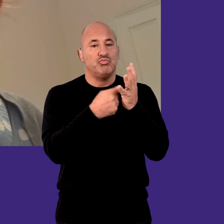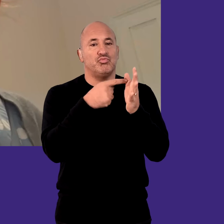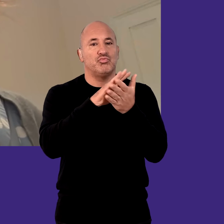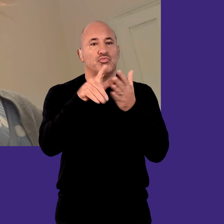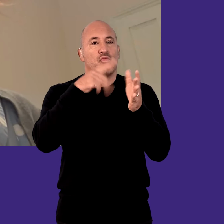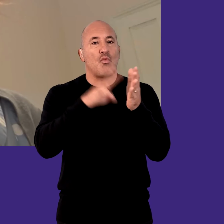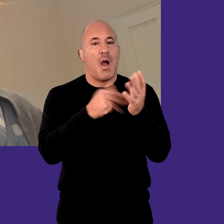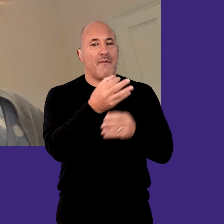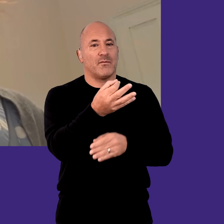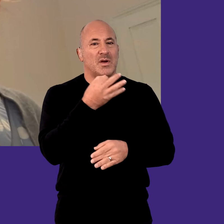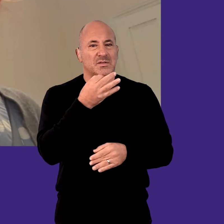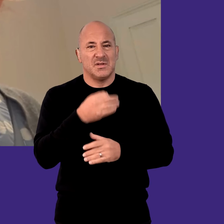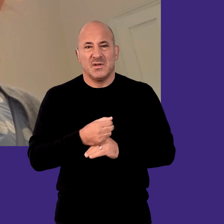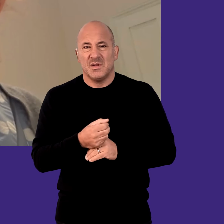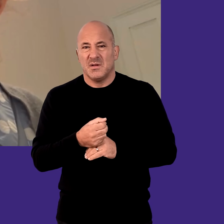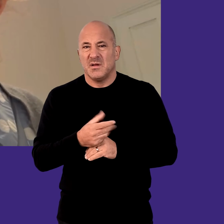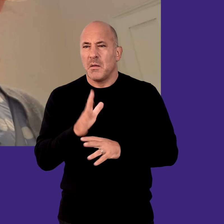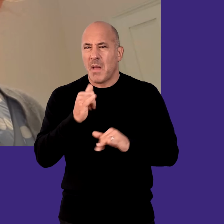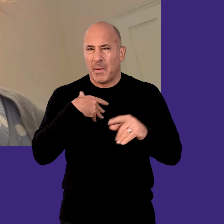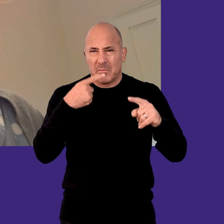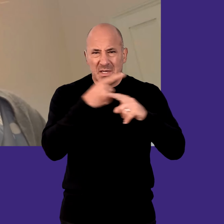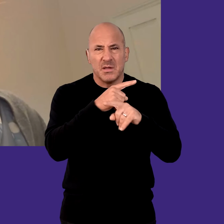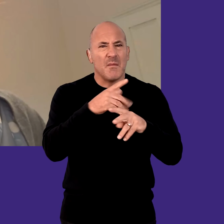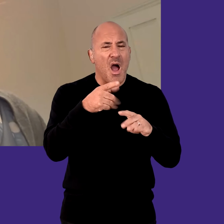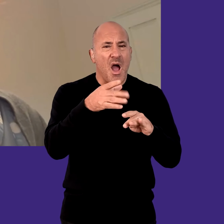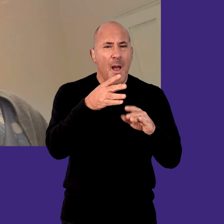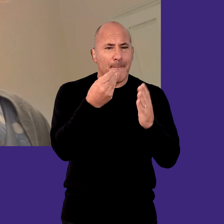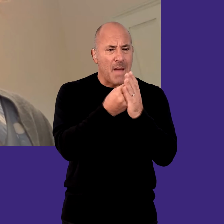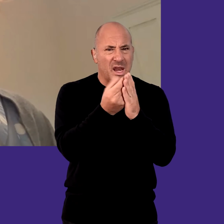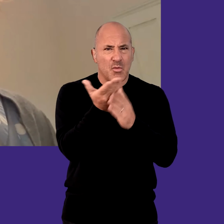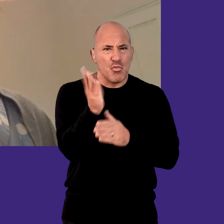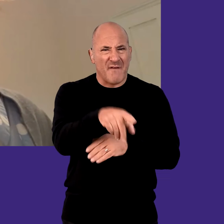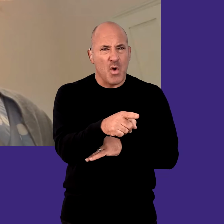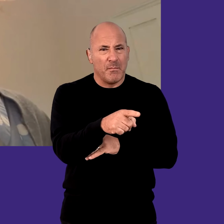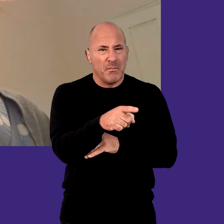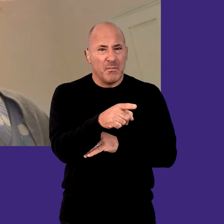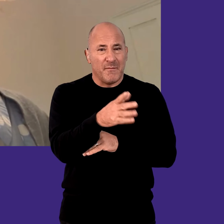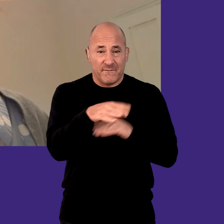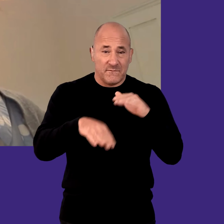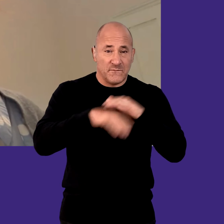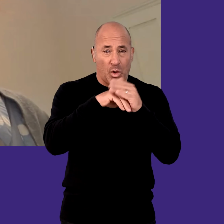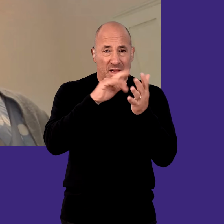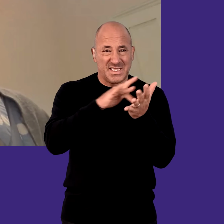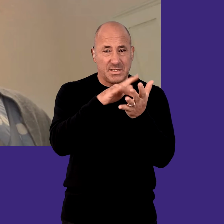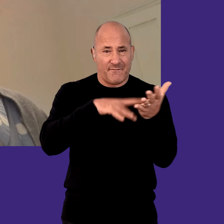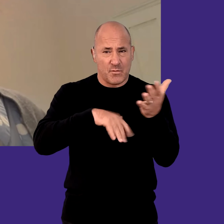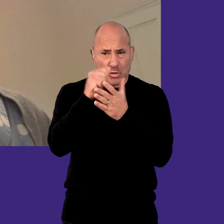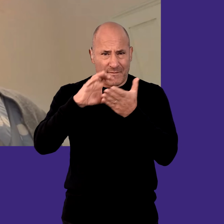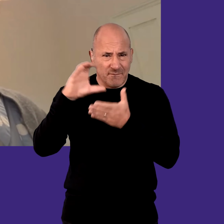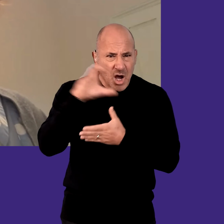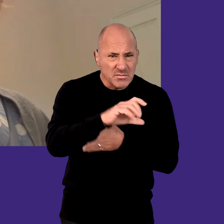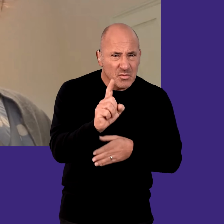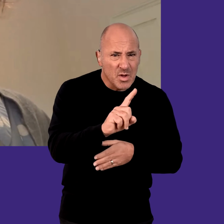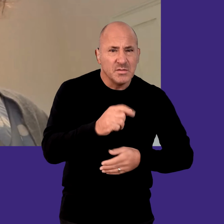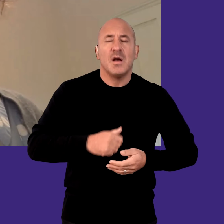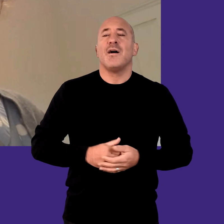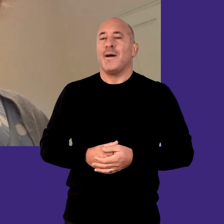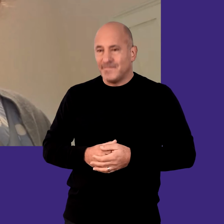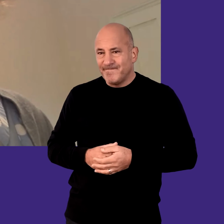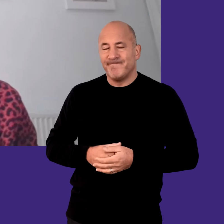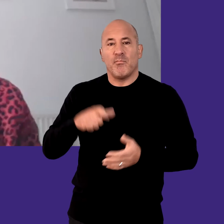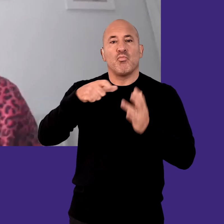Great, thank you. We have a question from Graham. Sorry if I missed this, but where did the money for this come from? Was it wholly City of